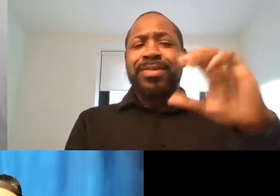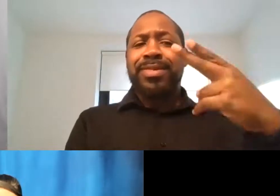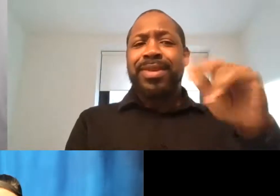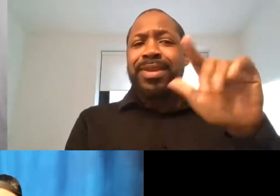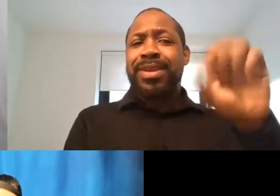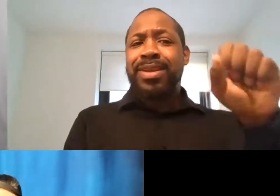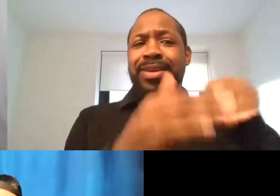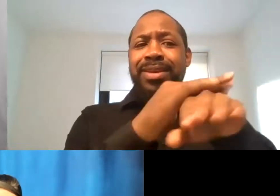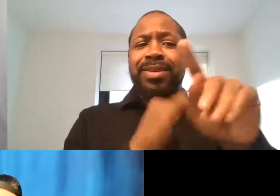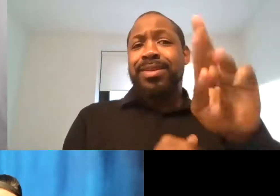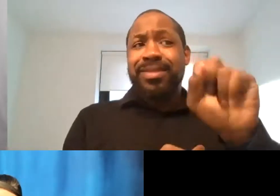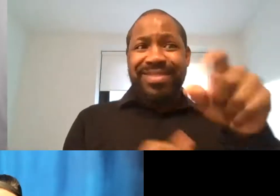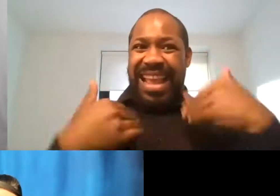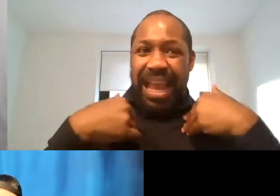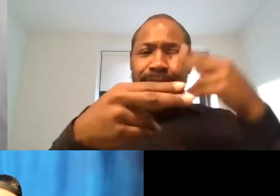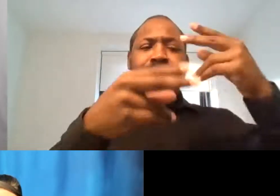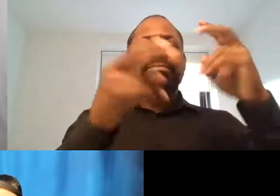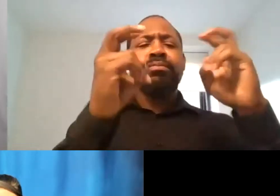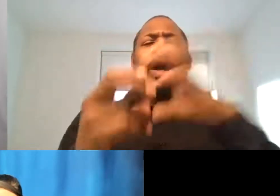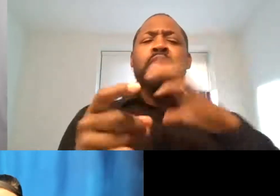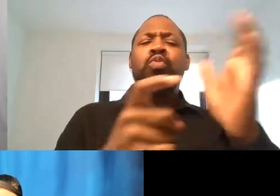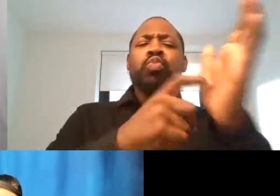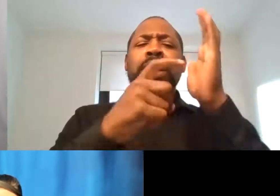it's very similar,